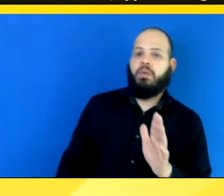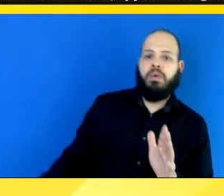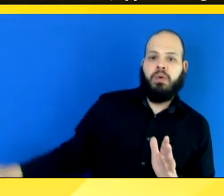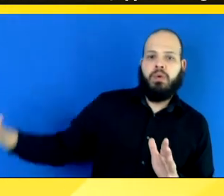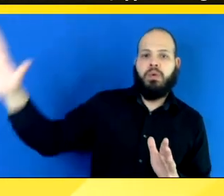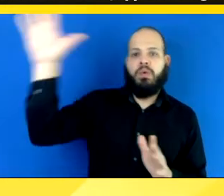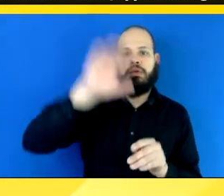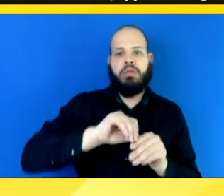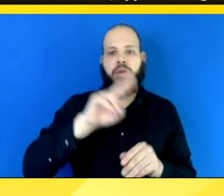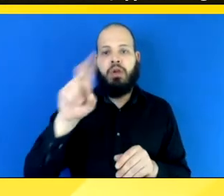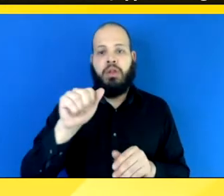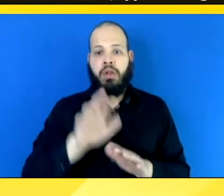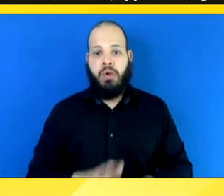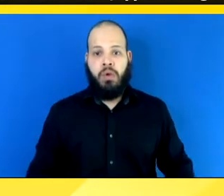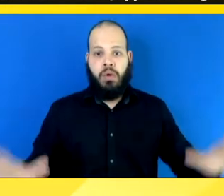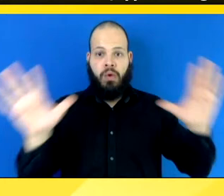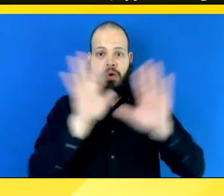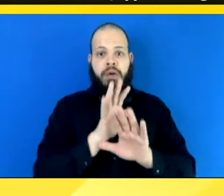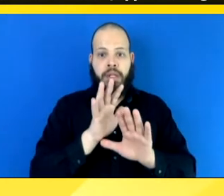from SEIU,